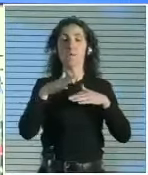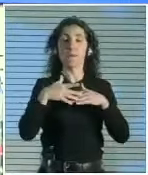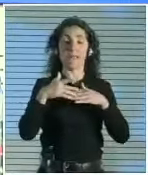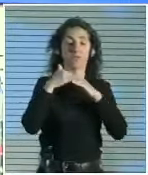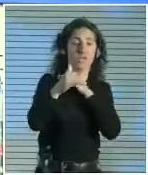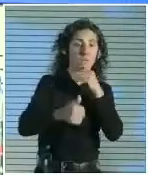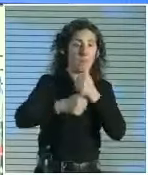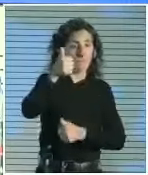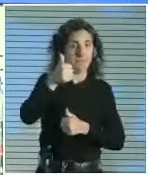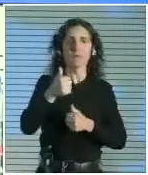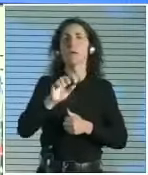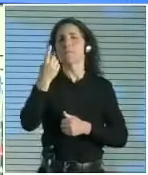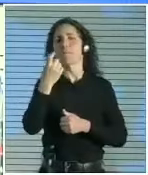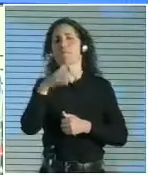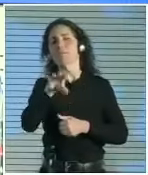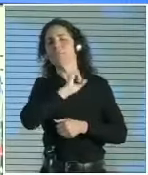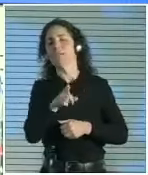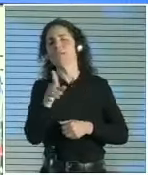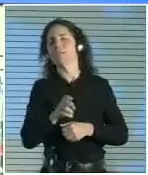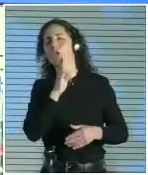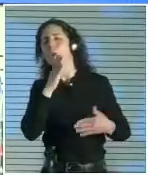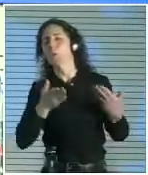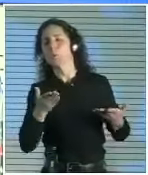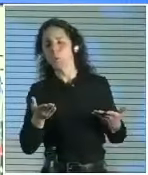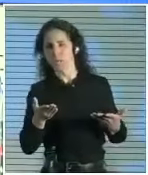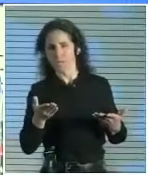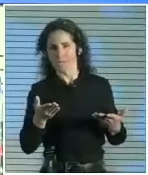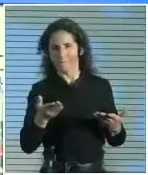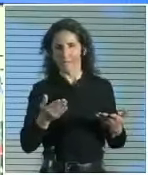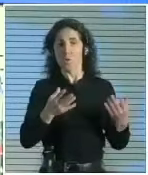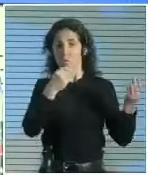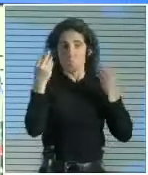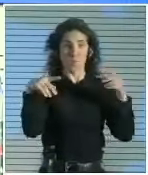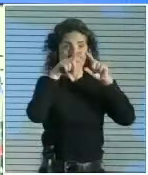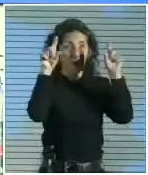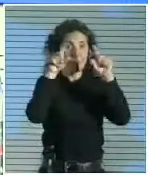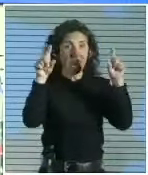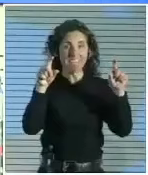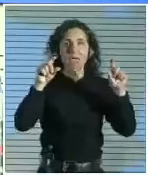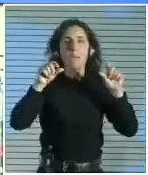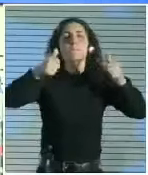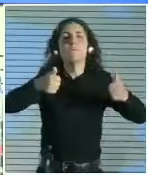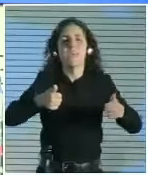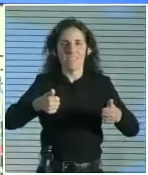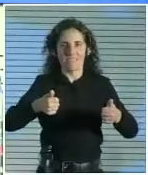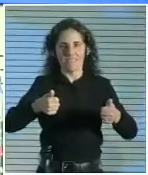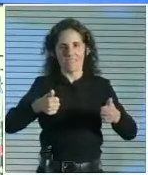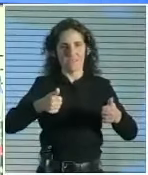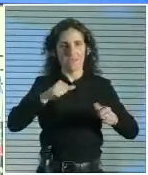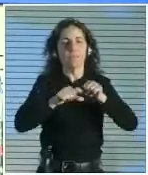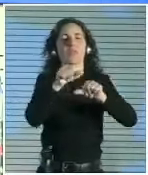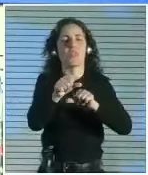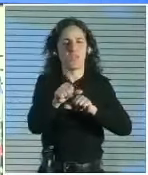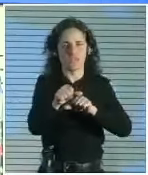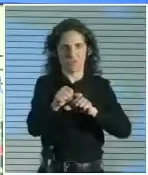at certification level. A lot of properties are starting their journey. So we really need to provide the framework, the tools,